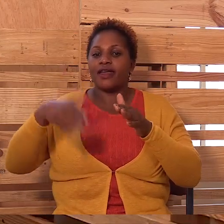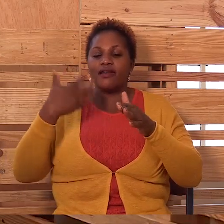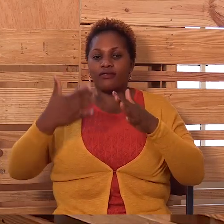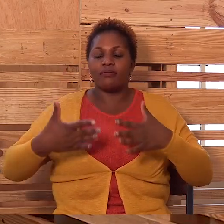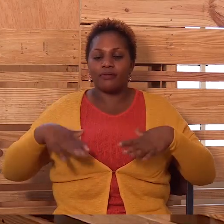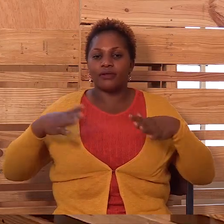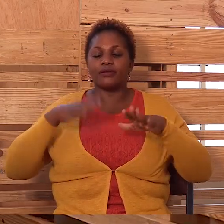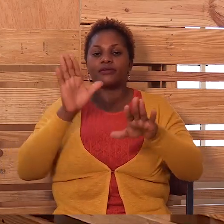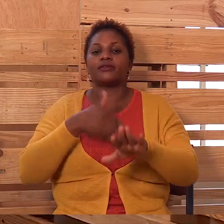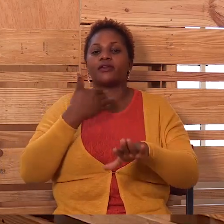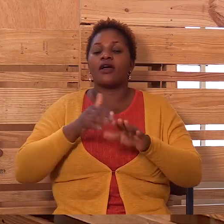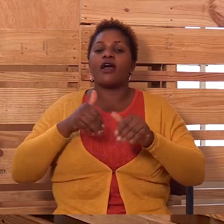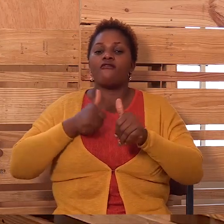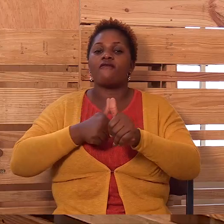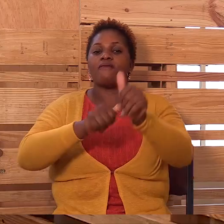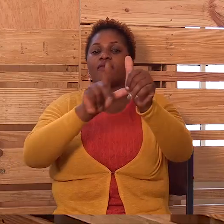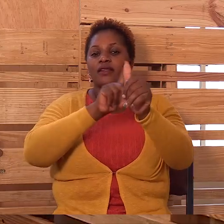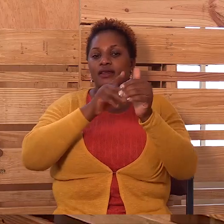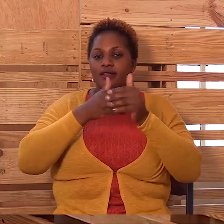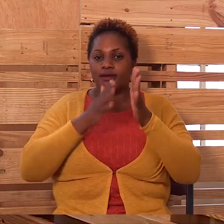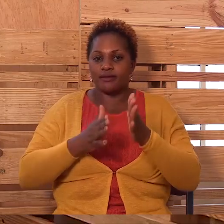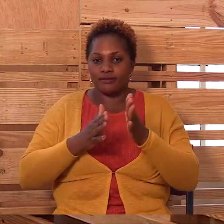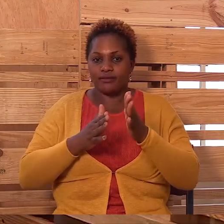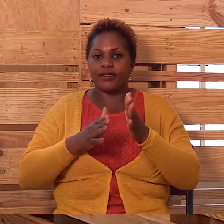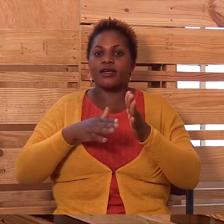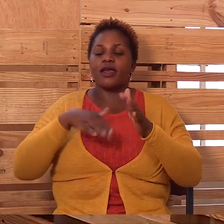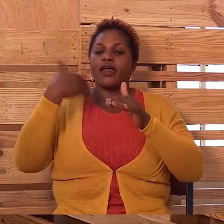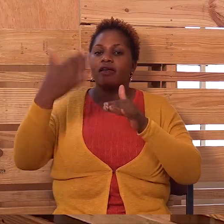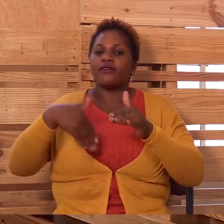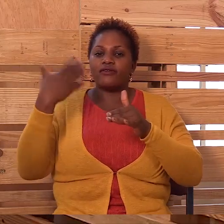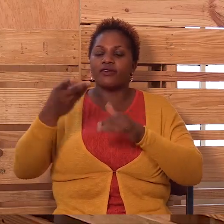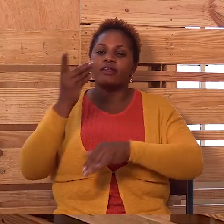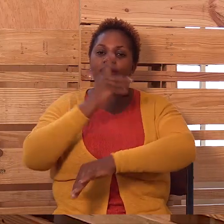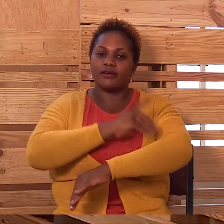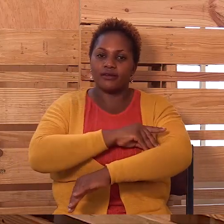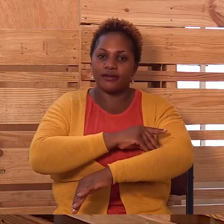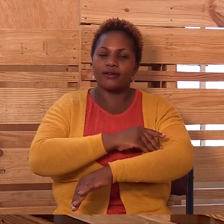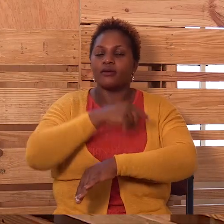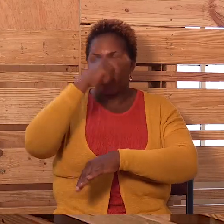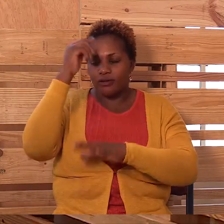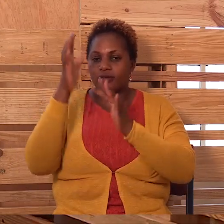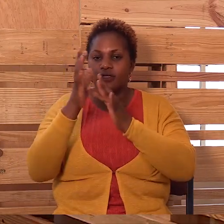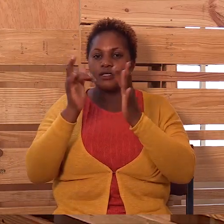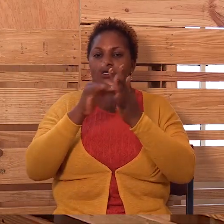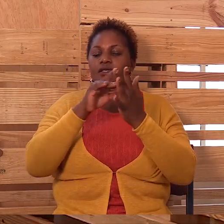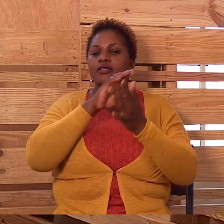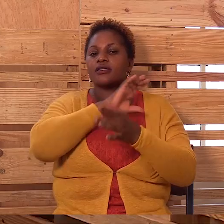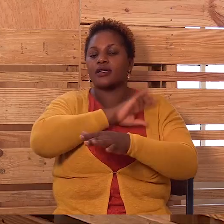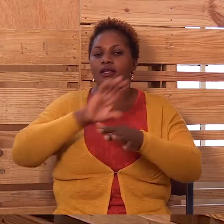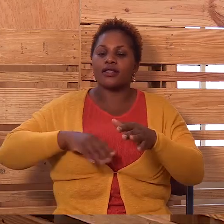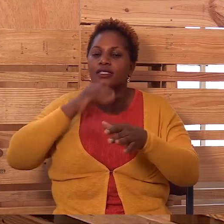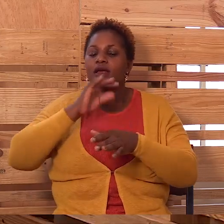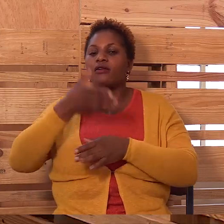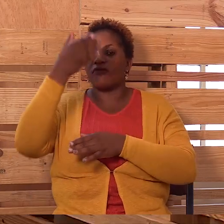leader, everybody sing. Follow the leader each and every day, because Jesus is